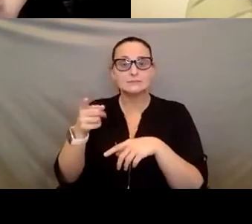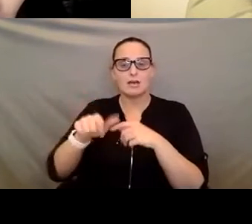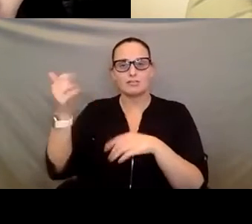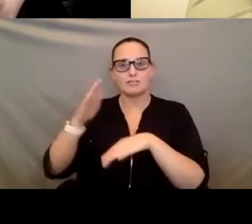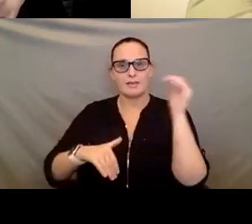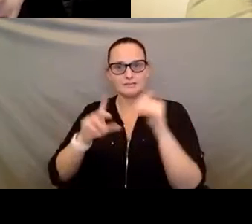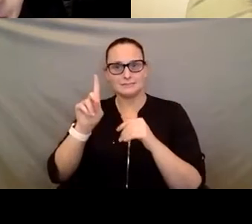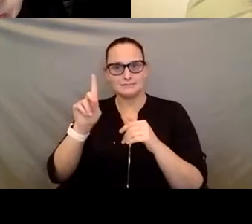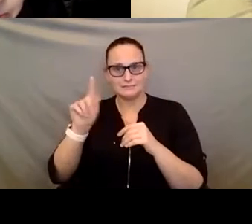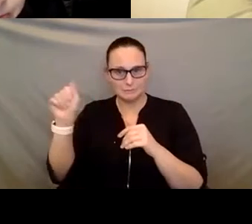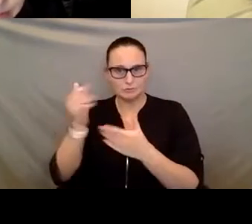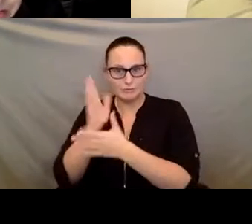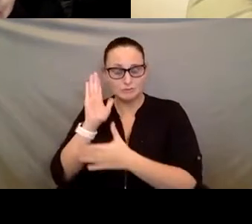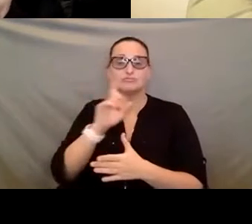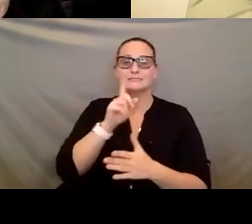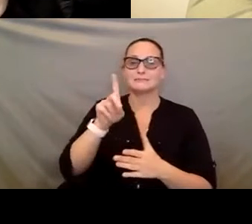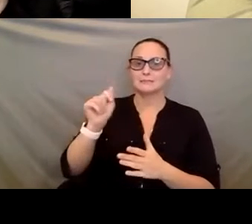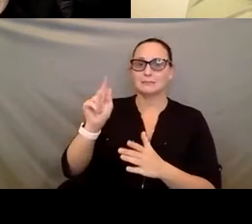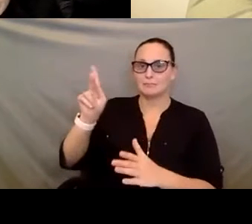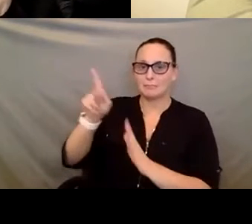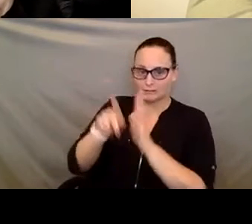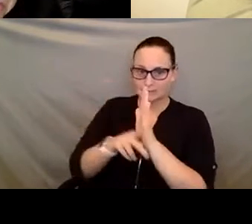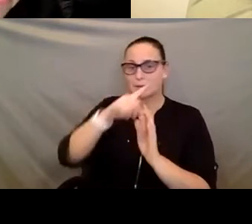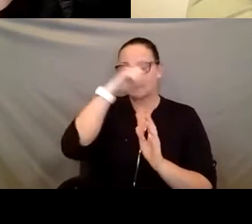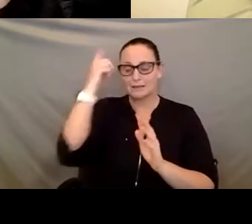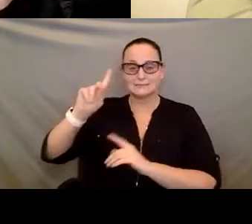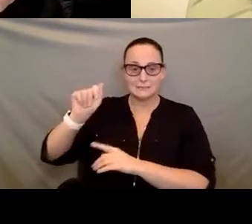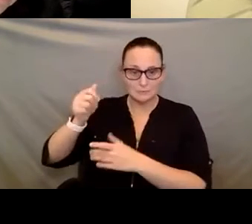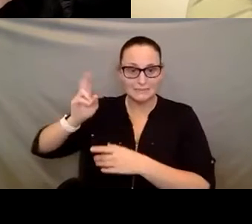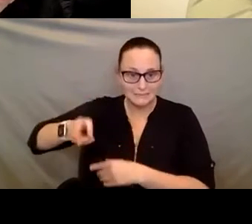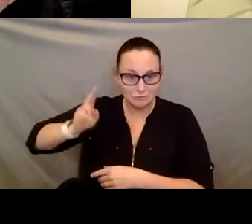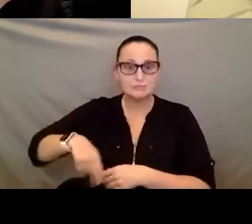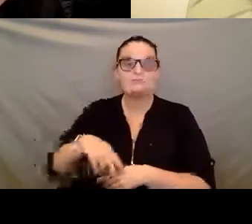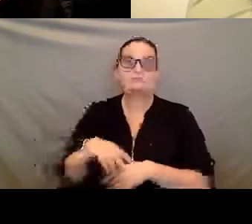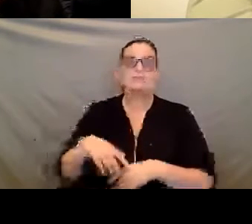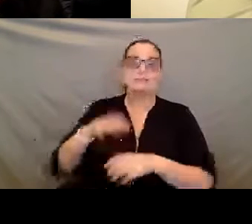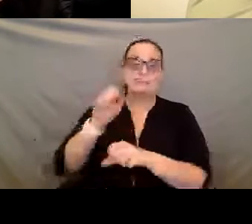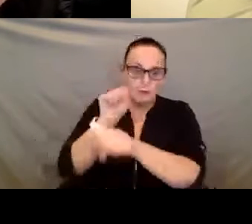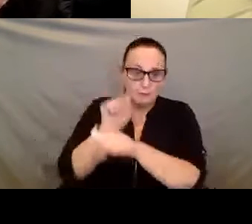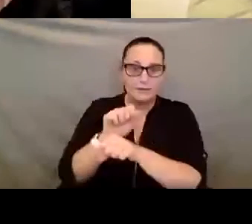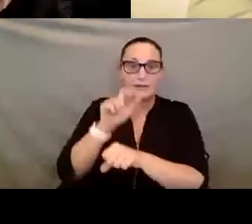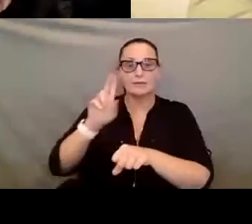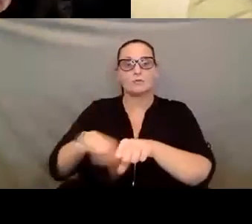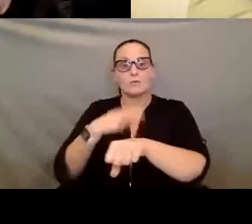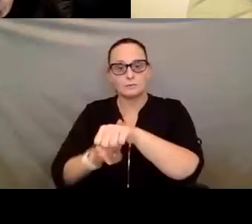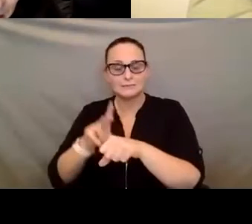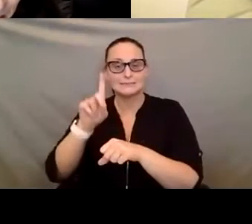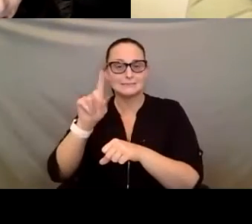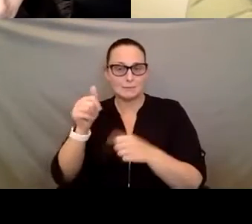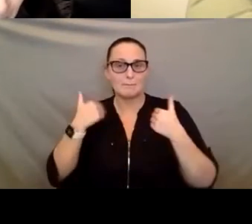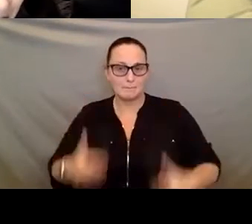disabled rights, is disability policy, Black disabled history, disability and employability, and normalizing disabled